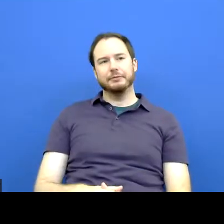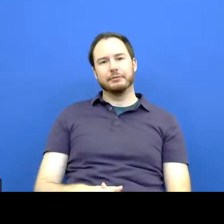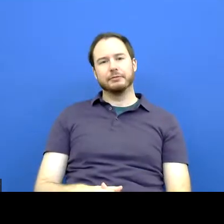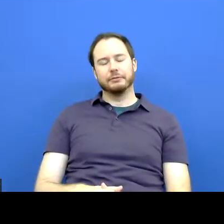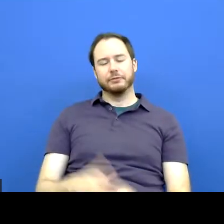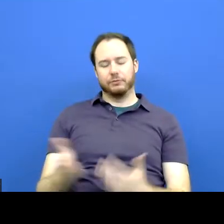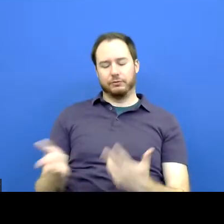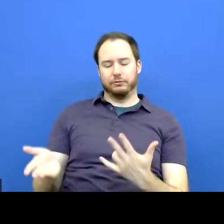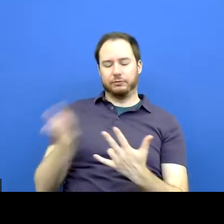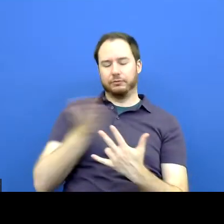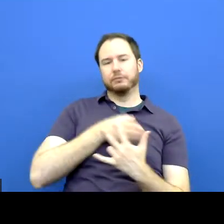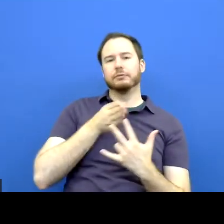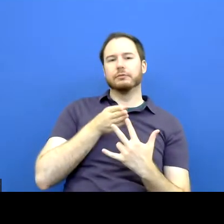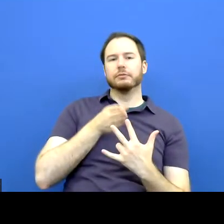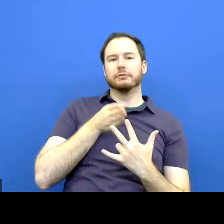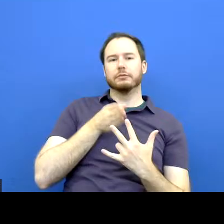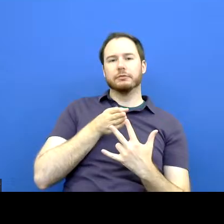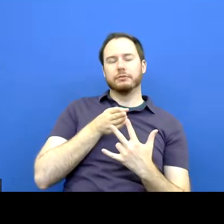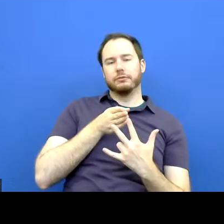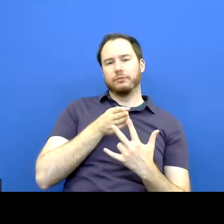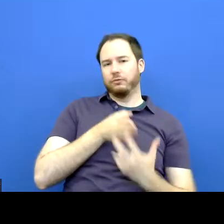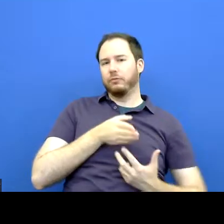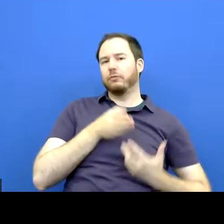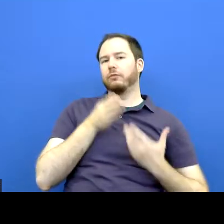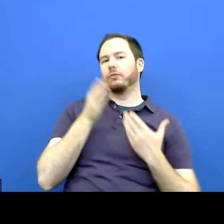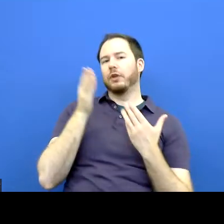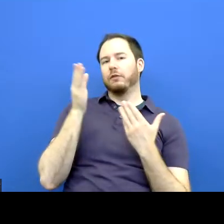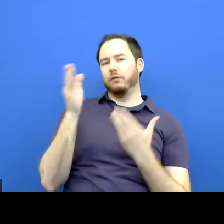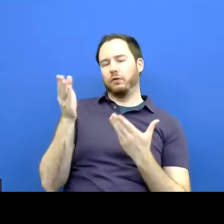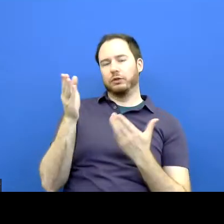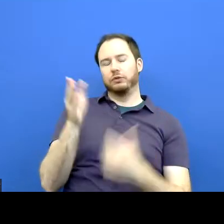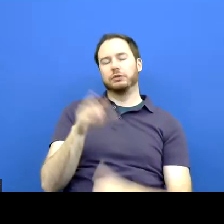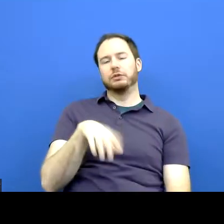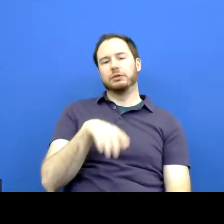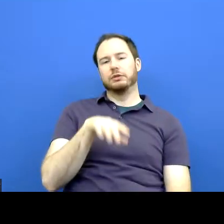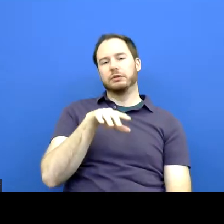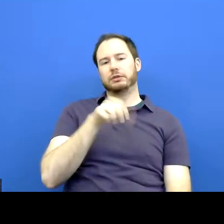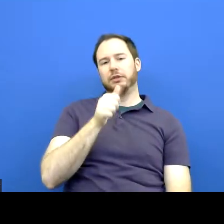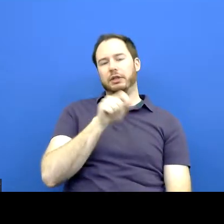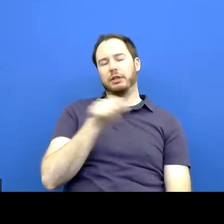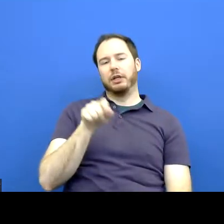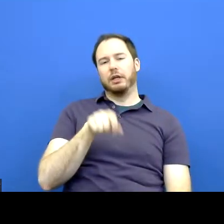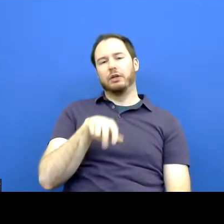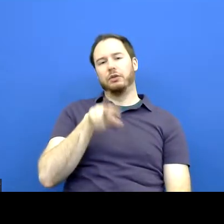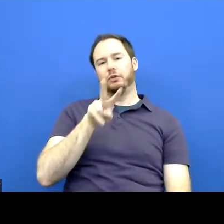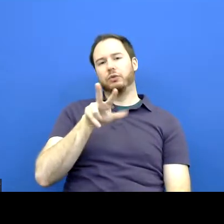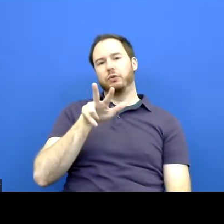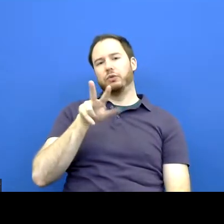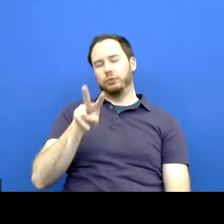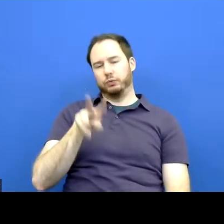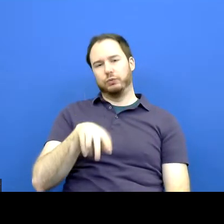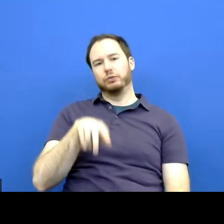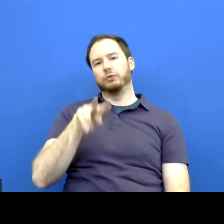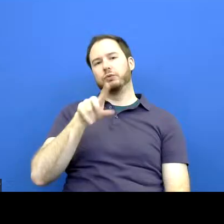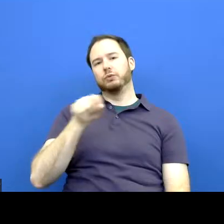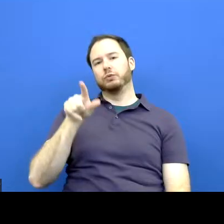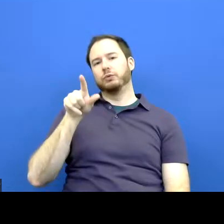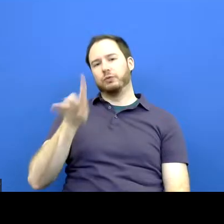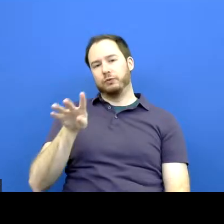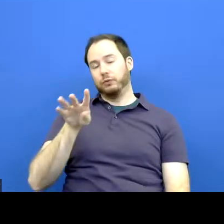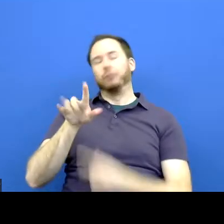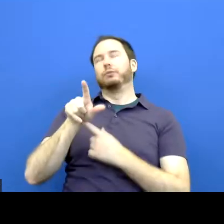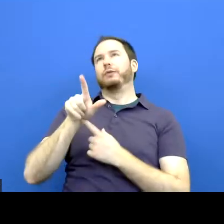Rick. Mr. Supervisor and fellow board members, that resolution number 10-232,